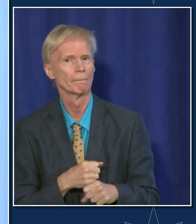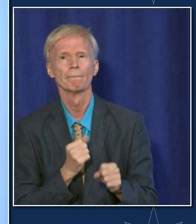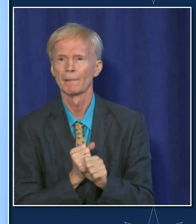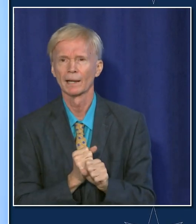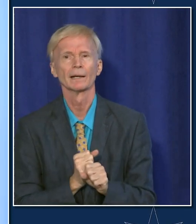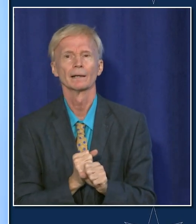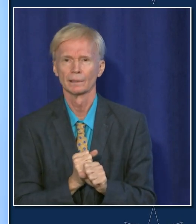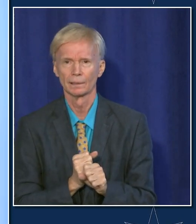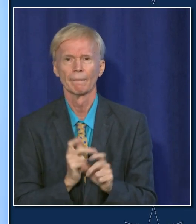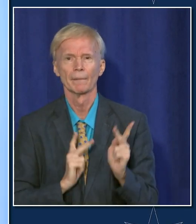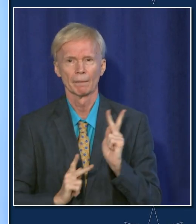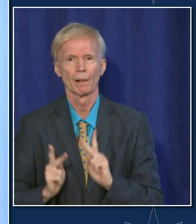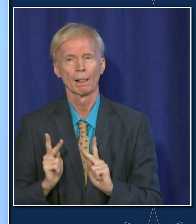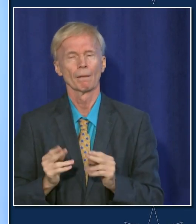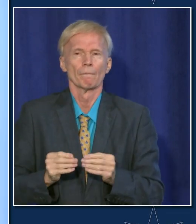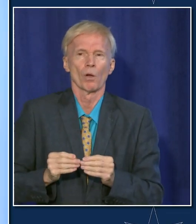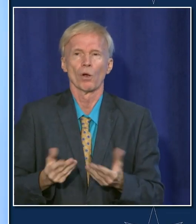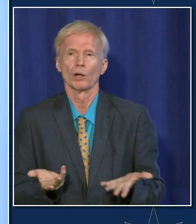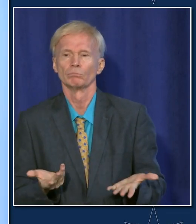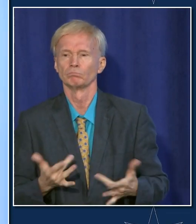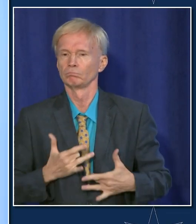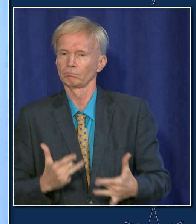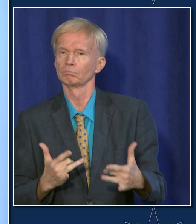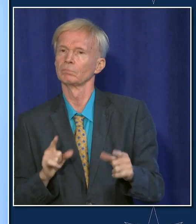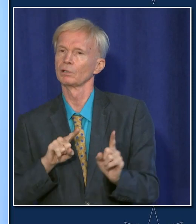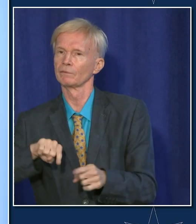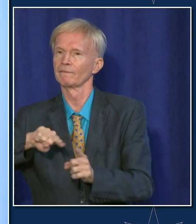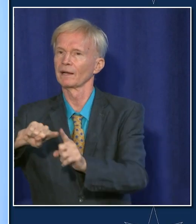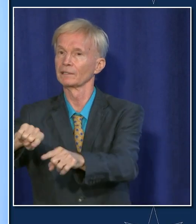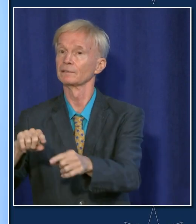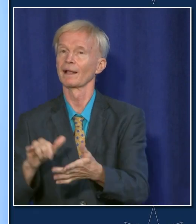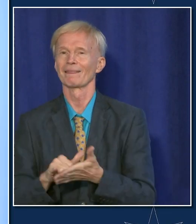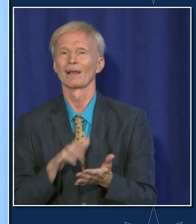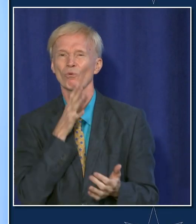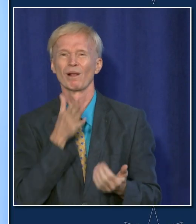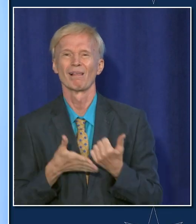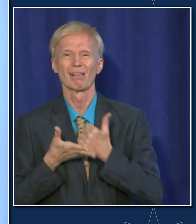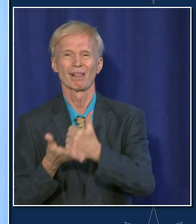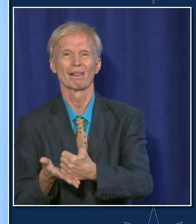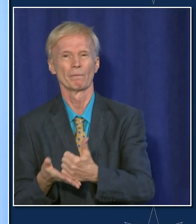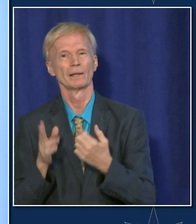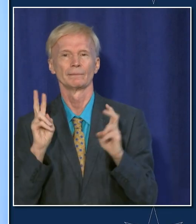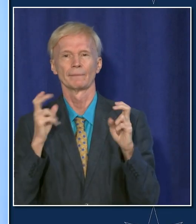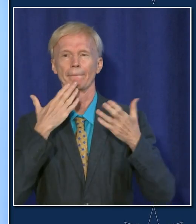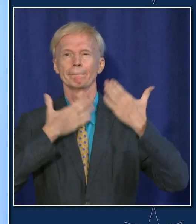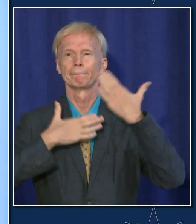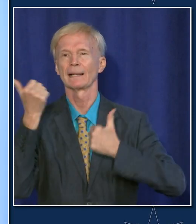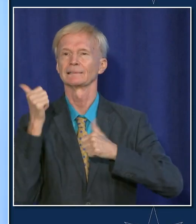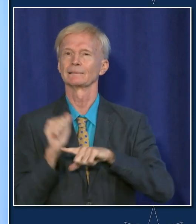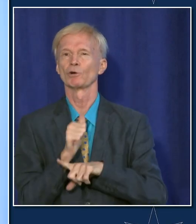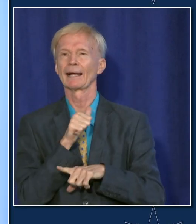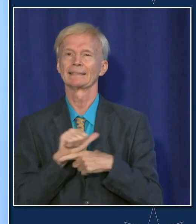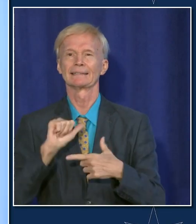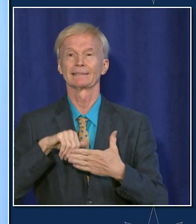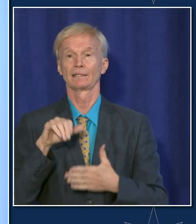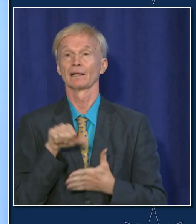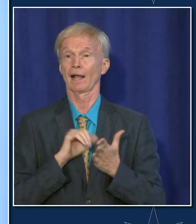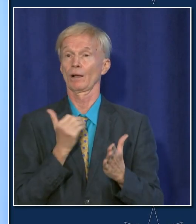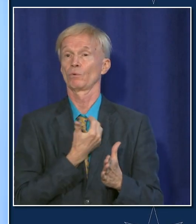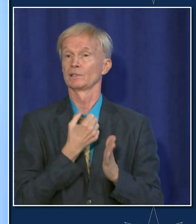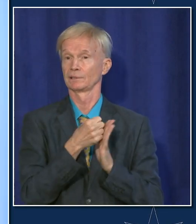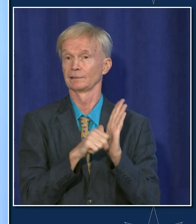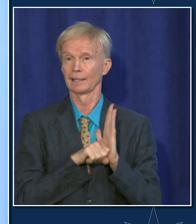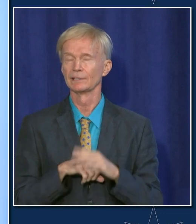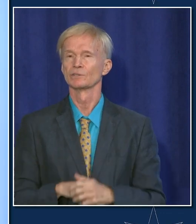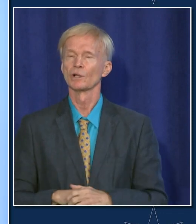feel, at least some people, more likely to attend, I think is helping to drive what I think is a best practice in this space. So just as we look ahead,